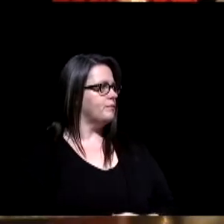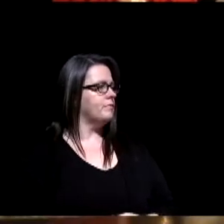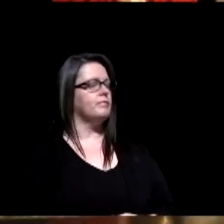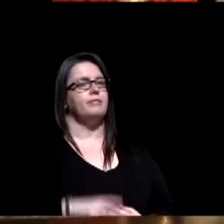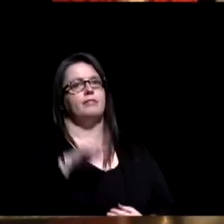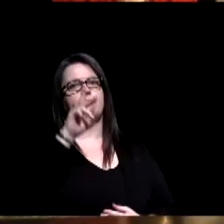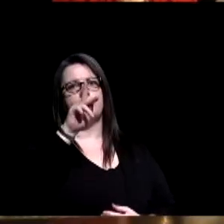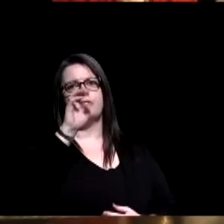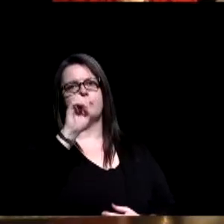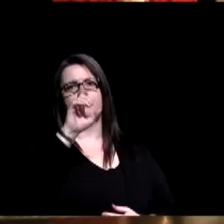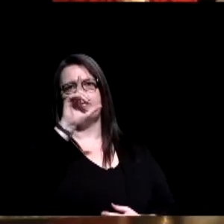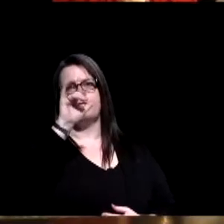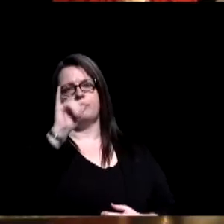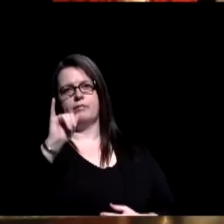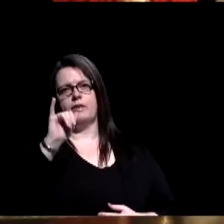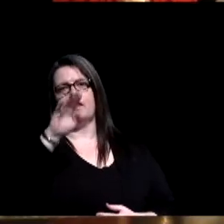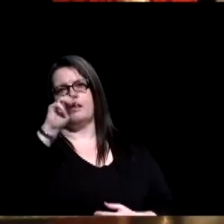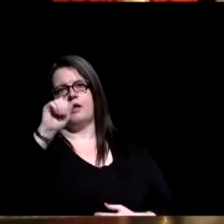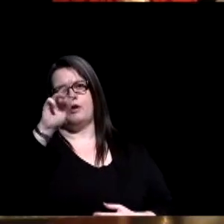Kelly Martin.